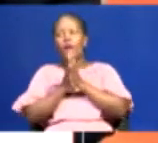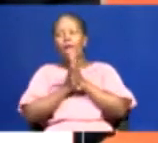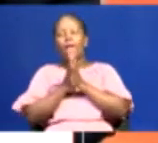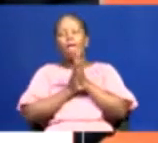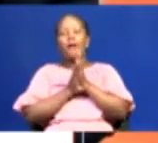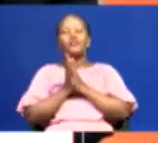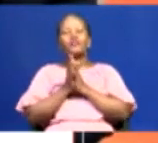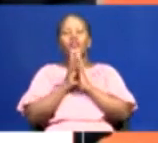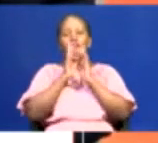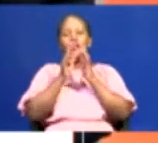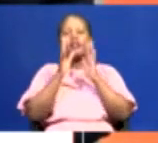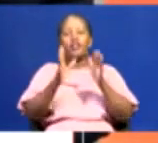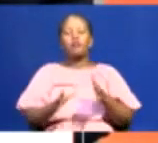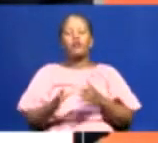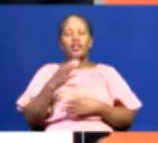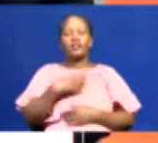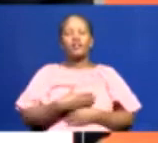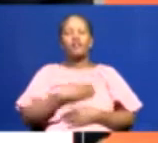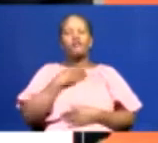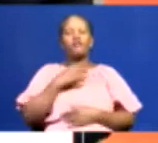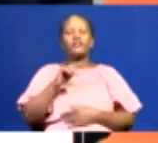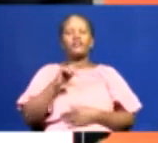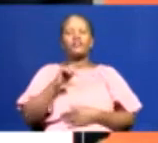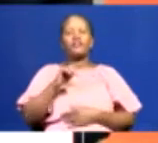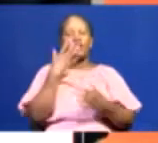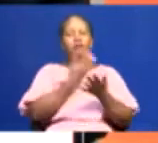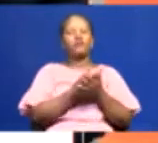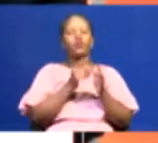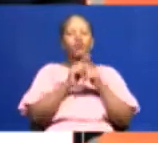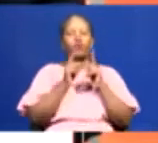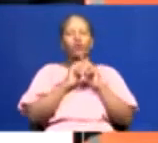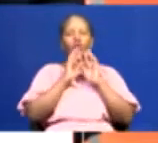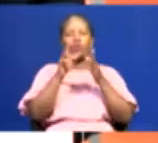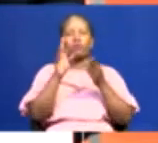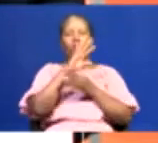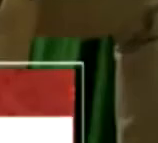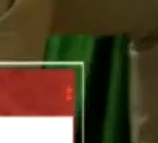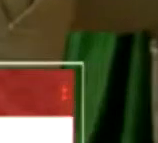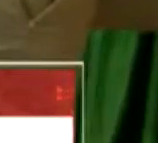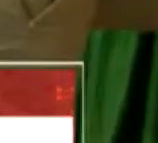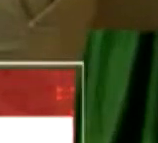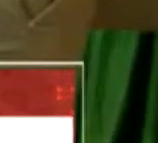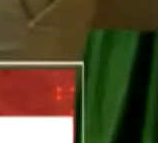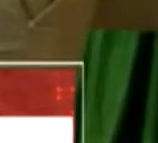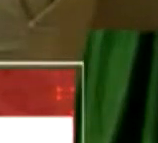Mwendwa, visited Kenya Prisons Darts team and compiled this report.